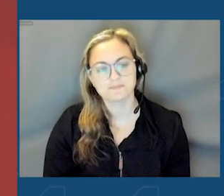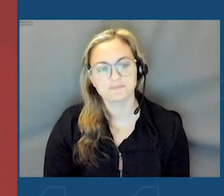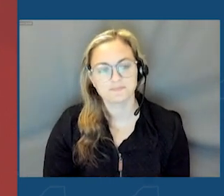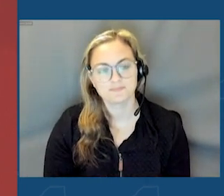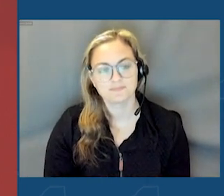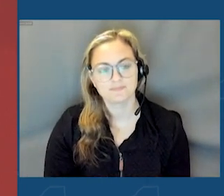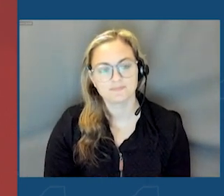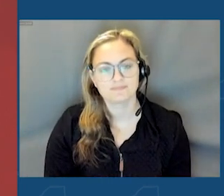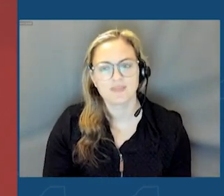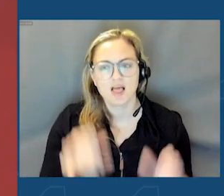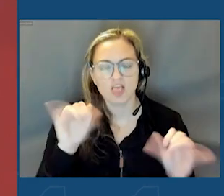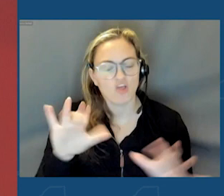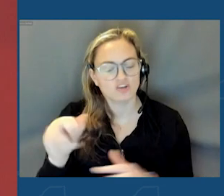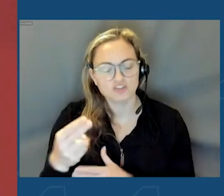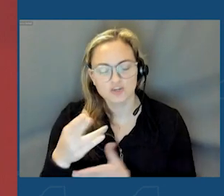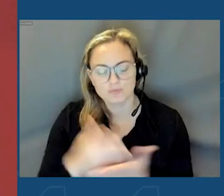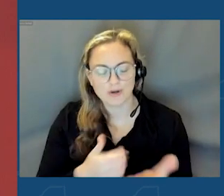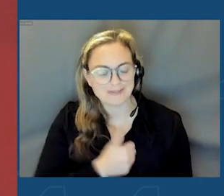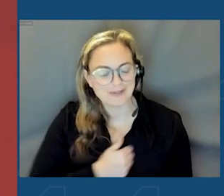Lost the Josh, though, sorry.